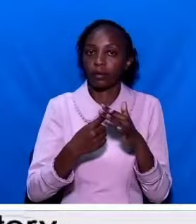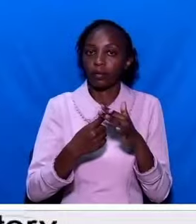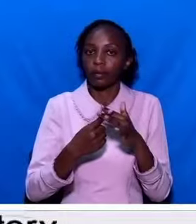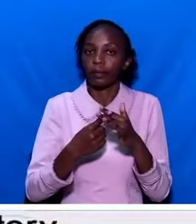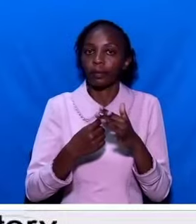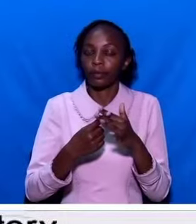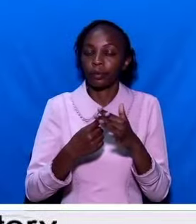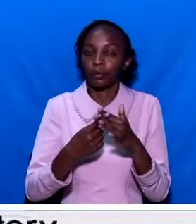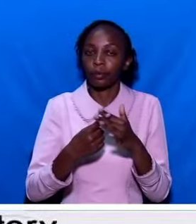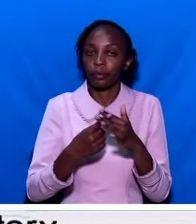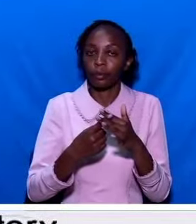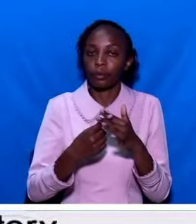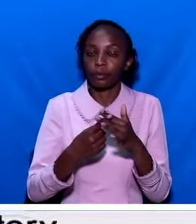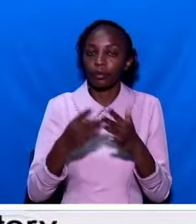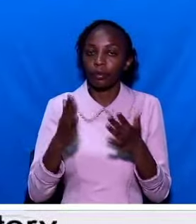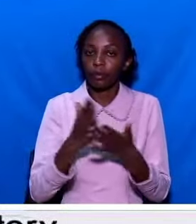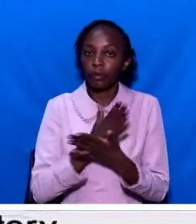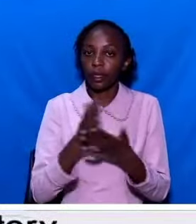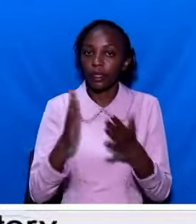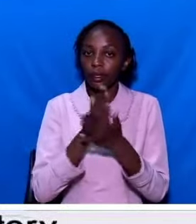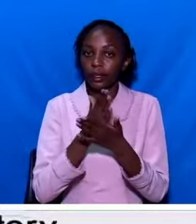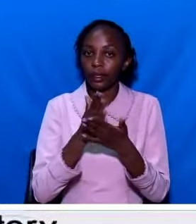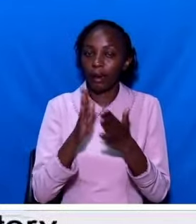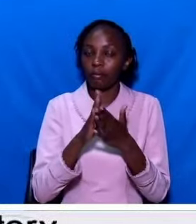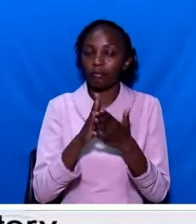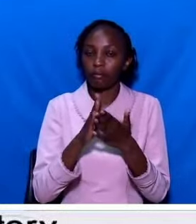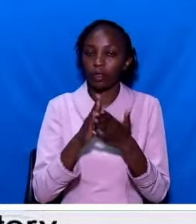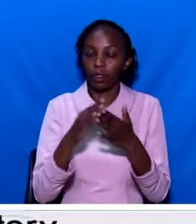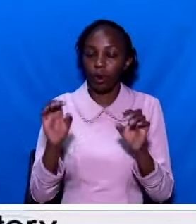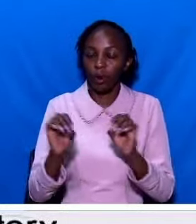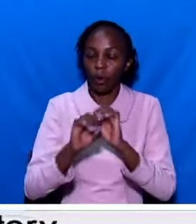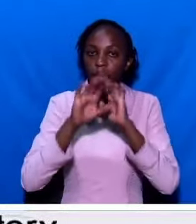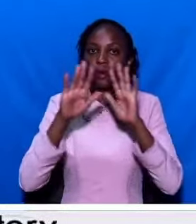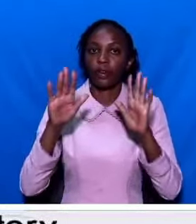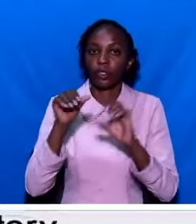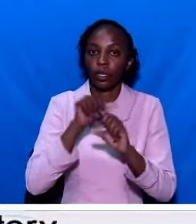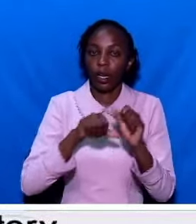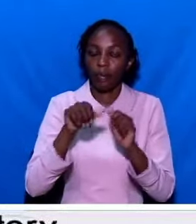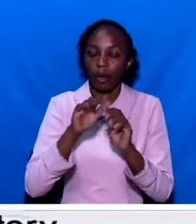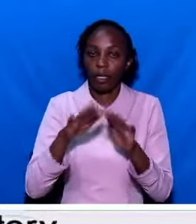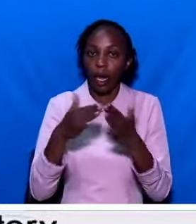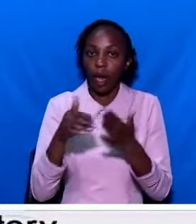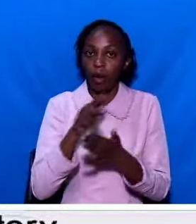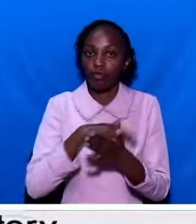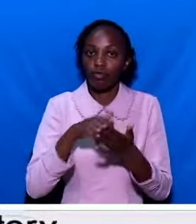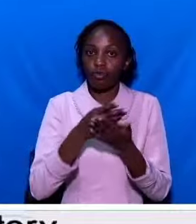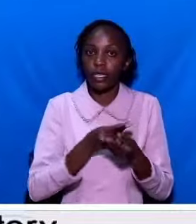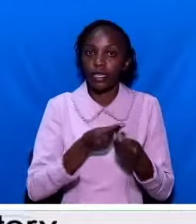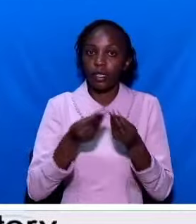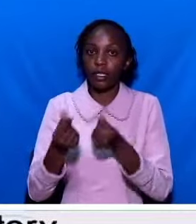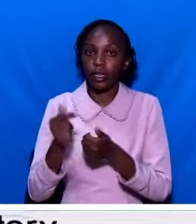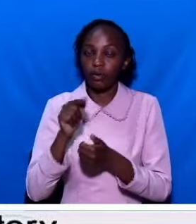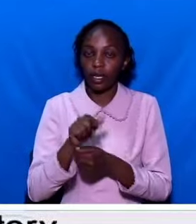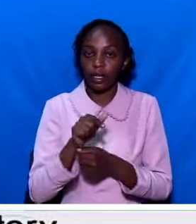certain level of revelation on how we deal with these uncertainties.